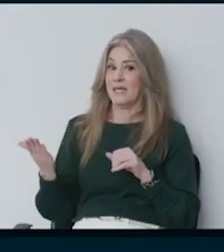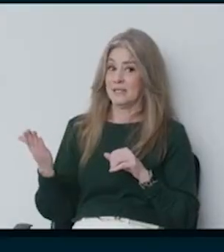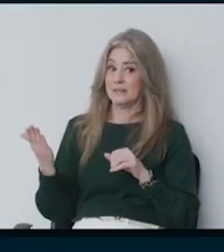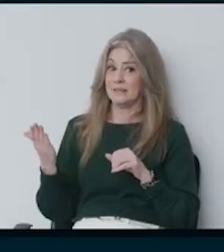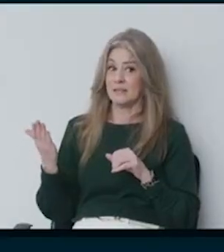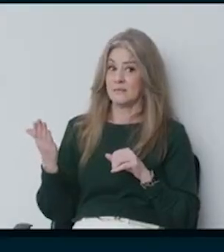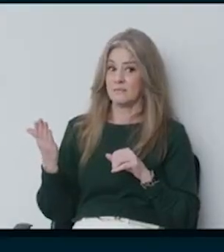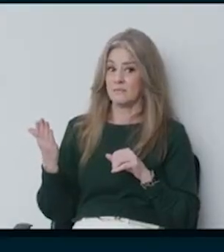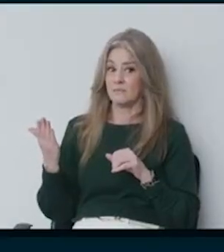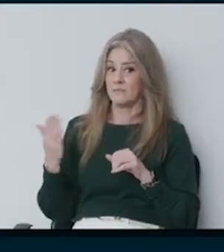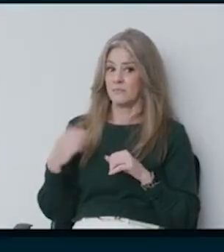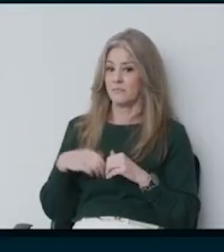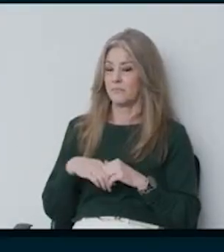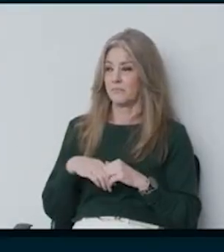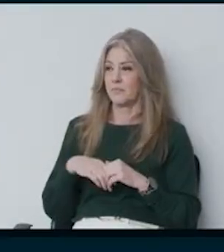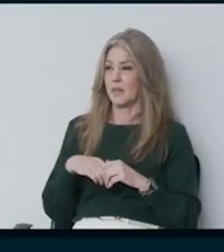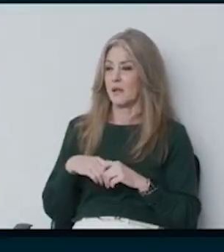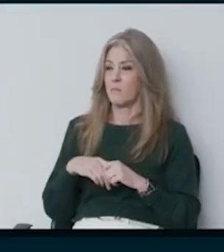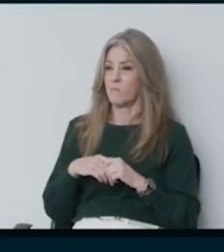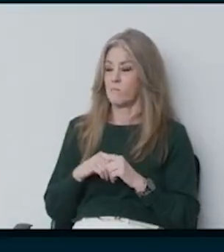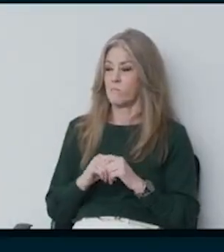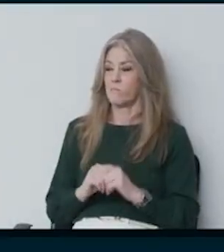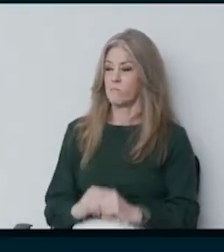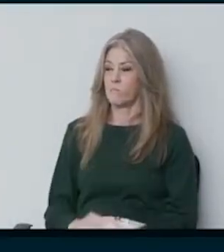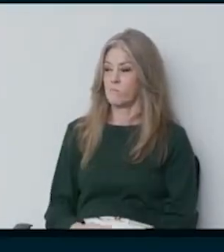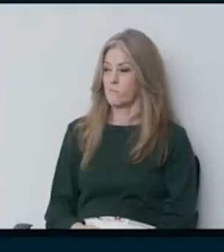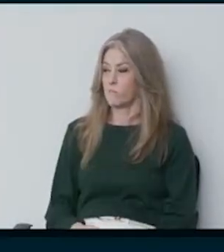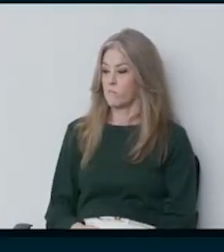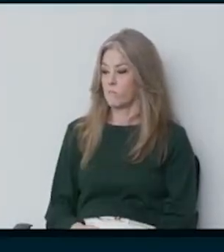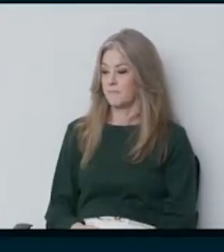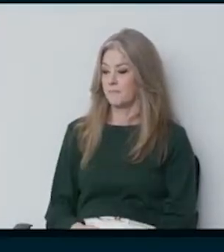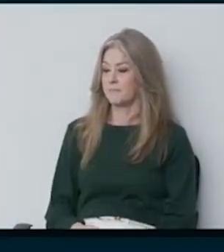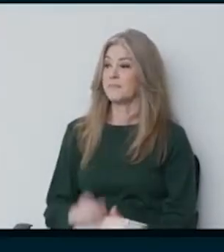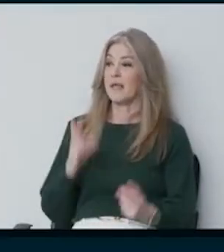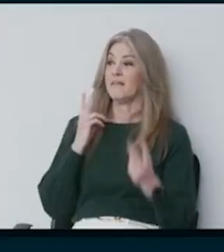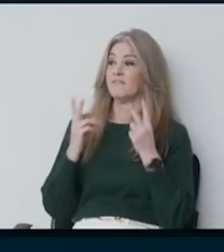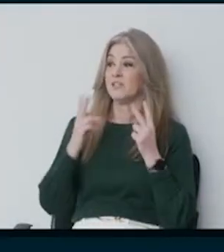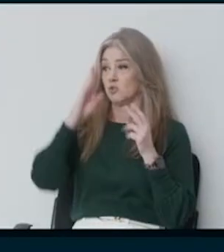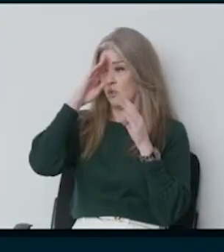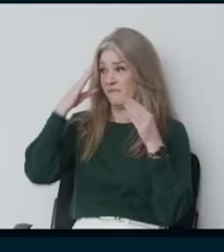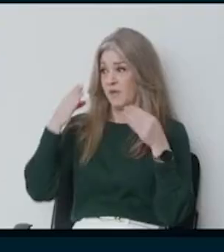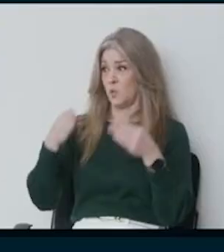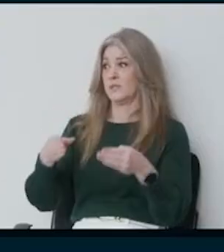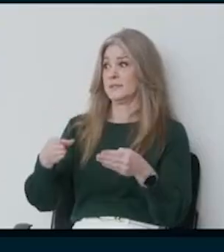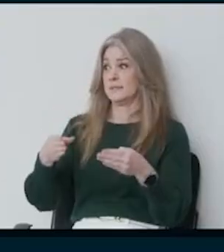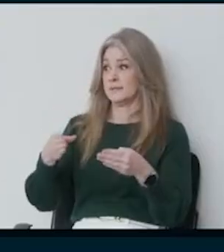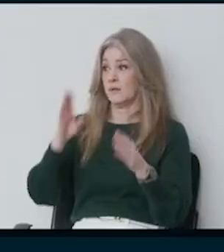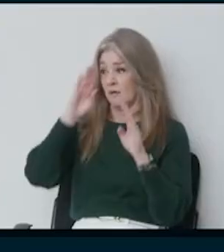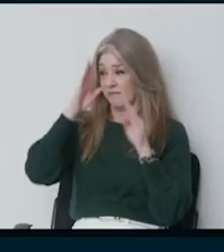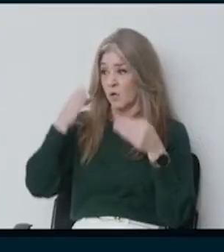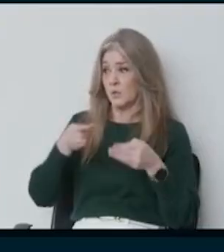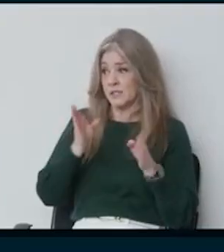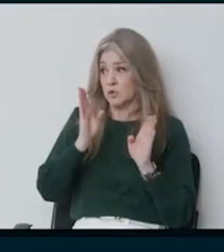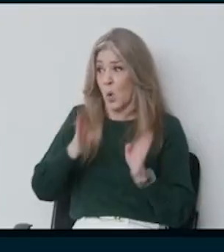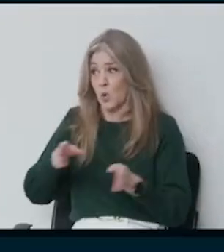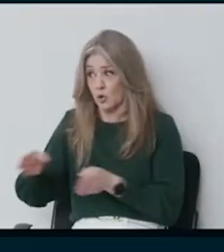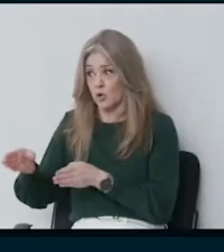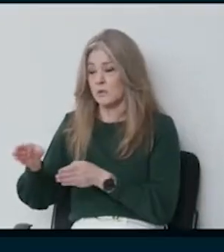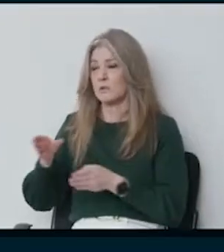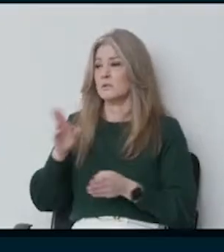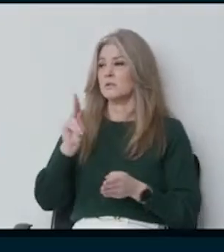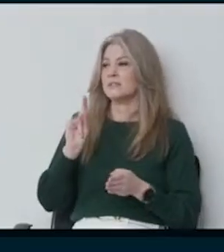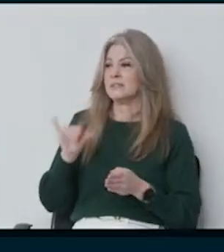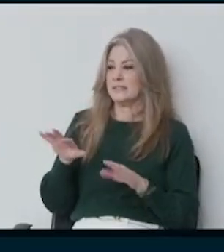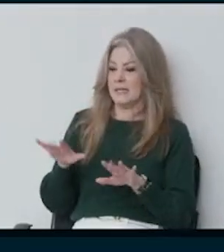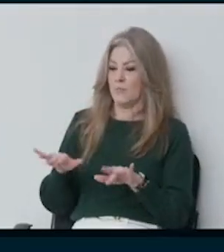here's what you need to pay attention to when you're testing with the keyboard. Visual focus, focus order, and keyboard